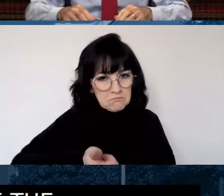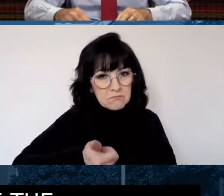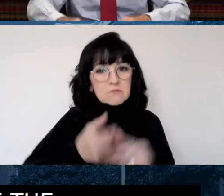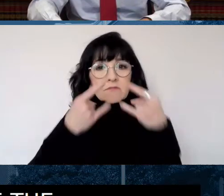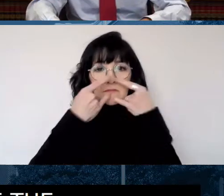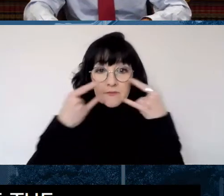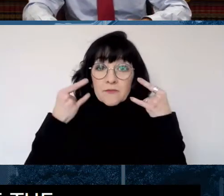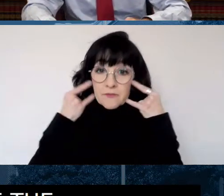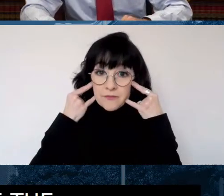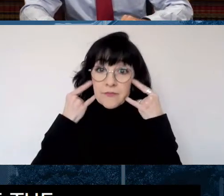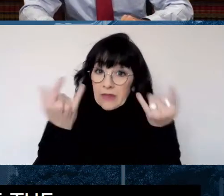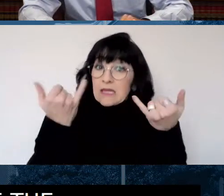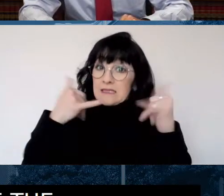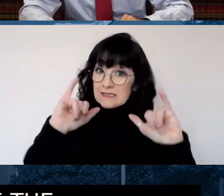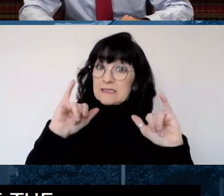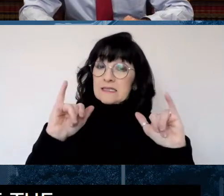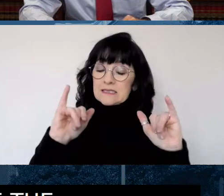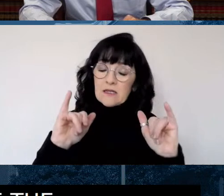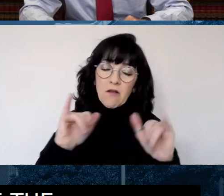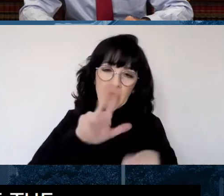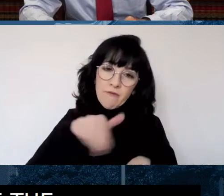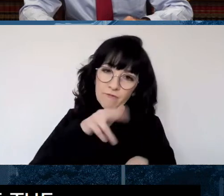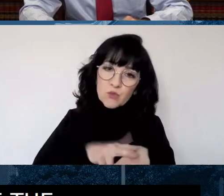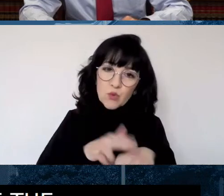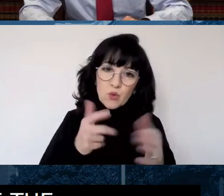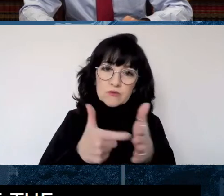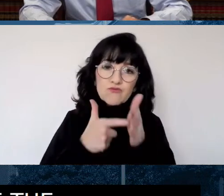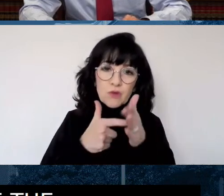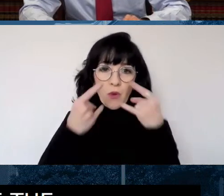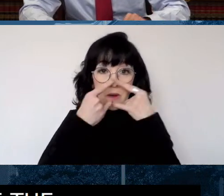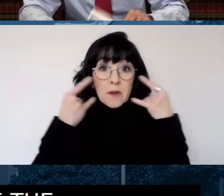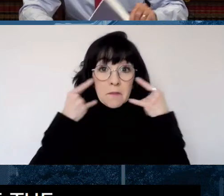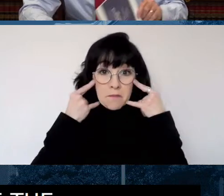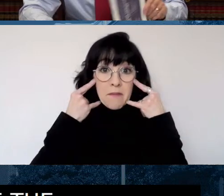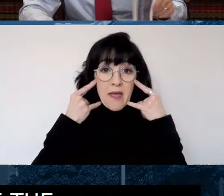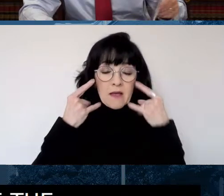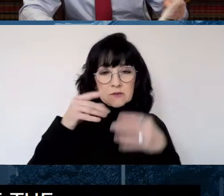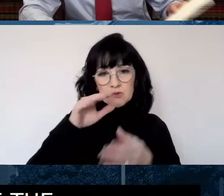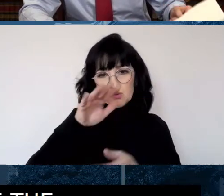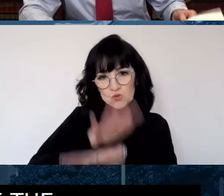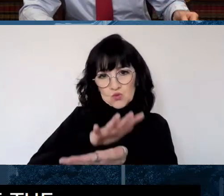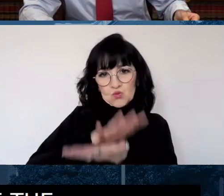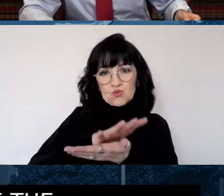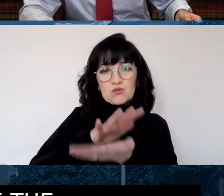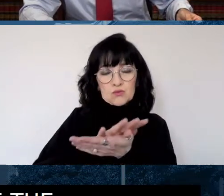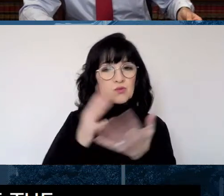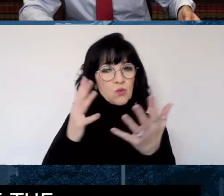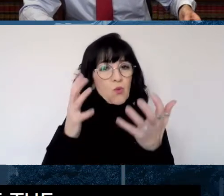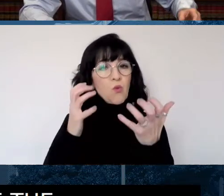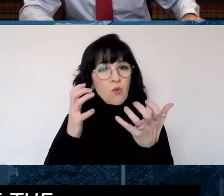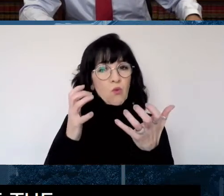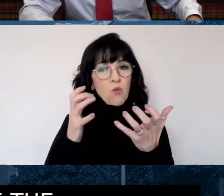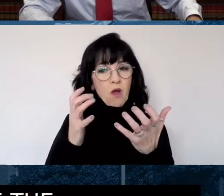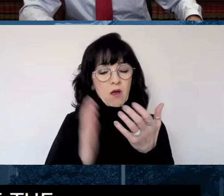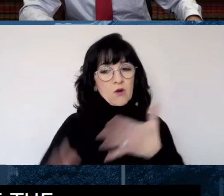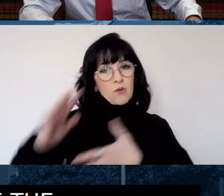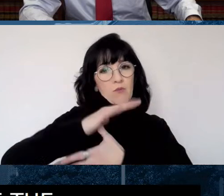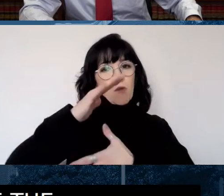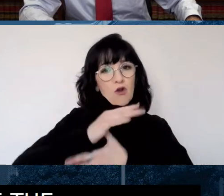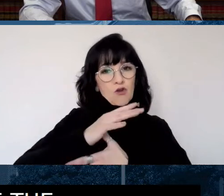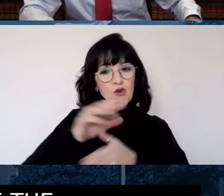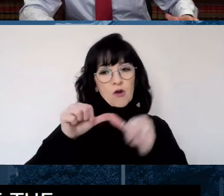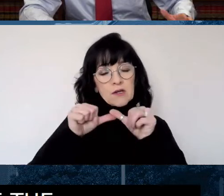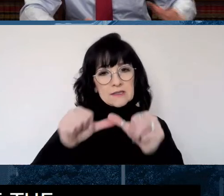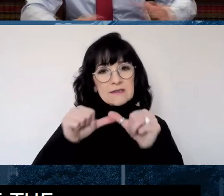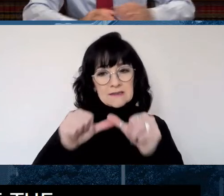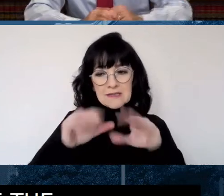still require masks, of course, in schools. That's our number one priority, to keep children in schools. And some of the districts have had challenges keeping